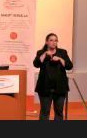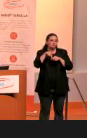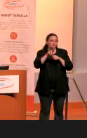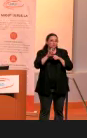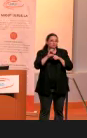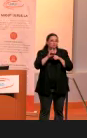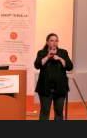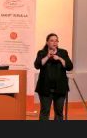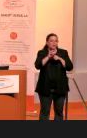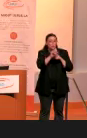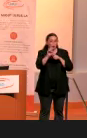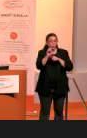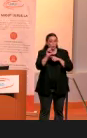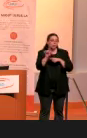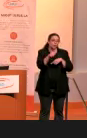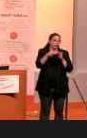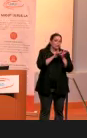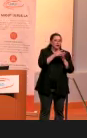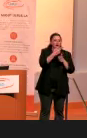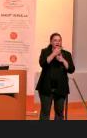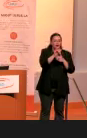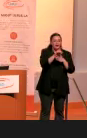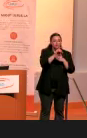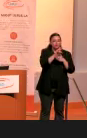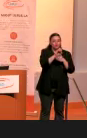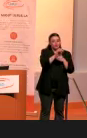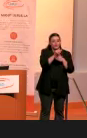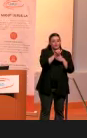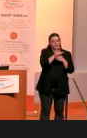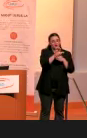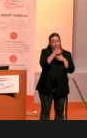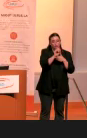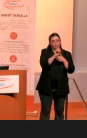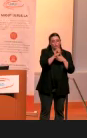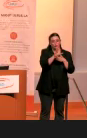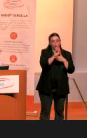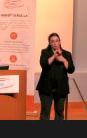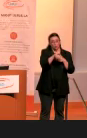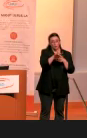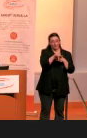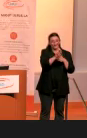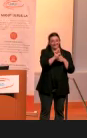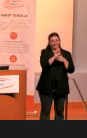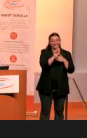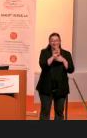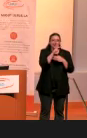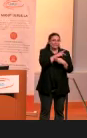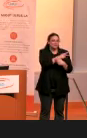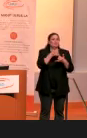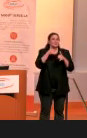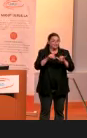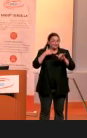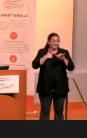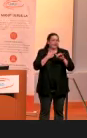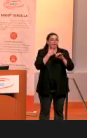hydroxychloroquine. Patients were also more likely to have thickening. So again, I think as we go along, we want to control any risk